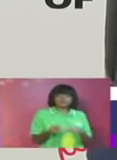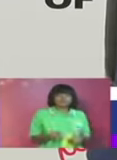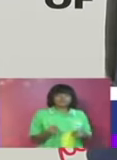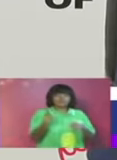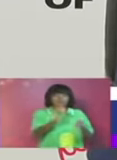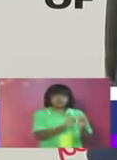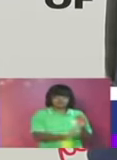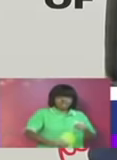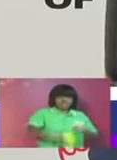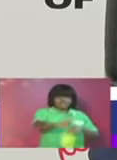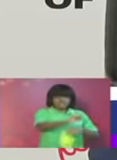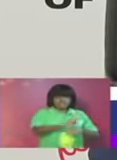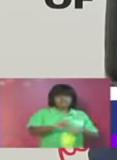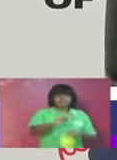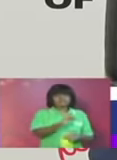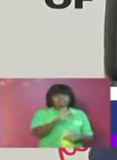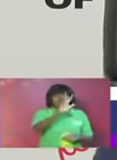under the Northwest RHA.